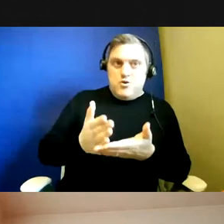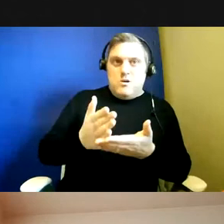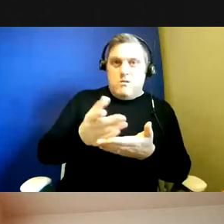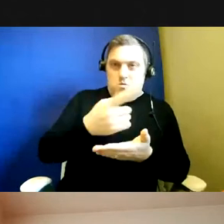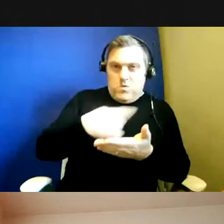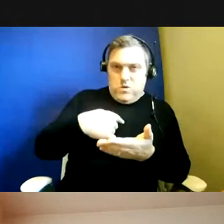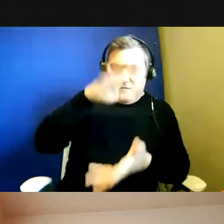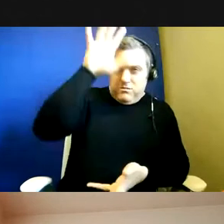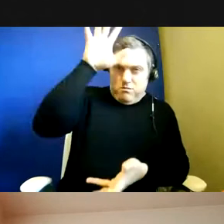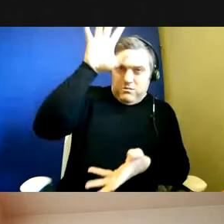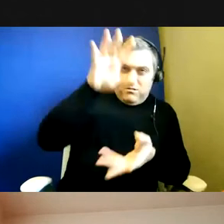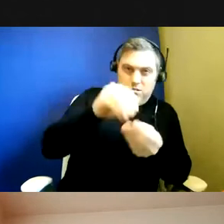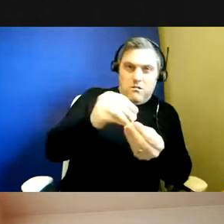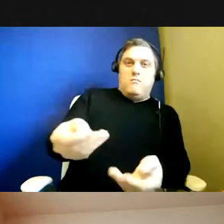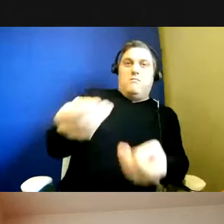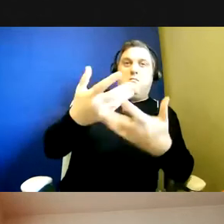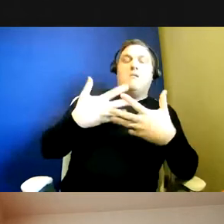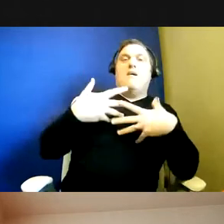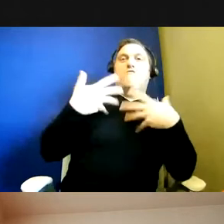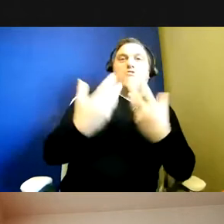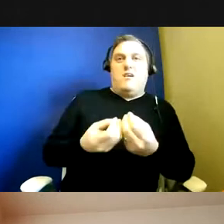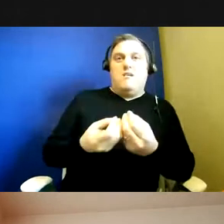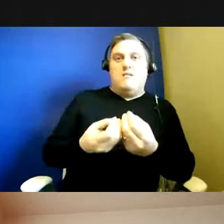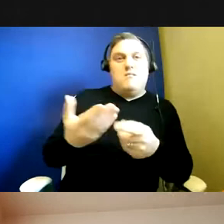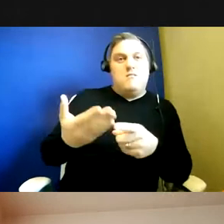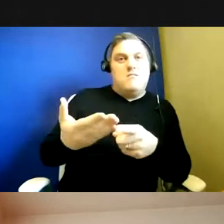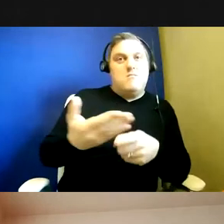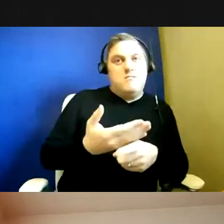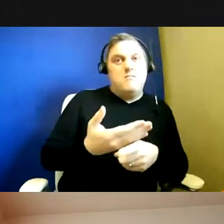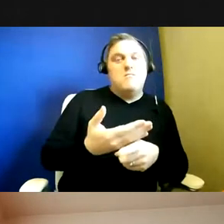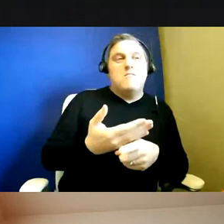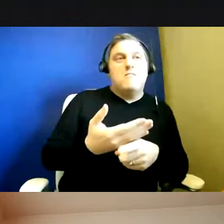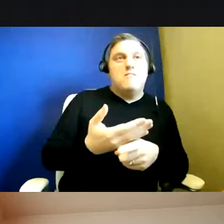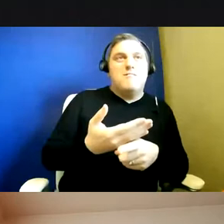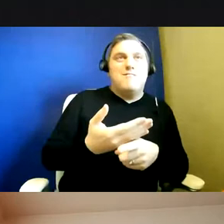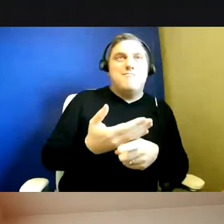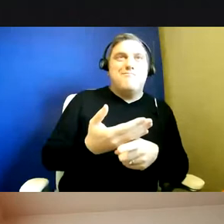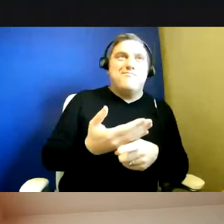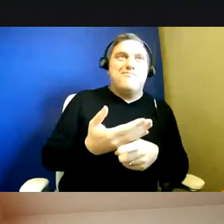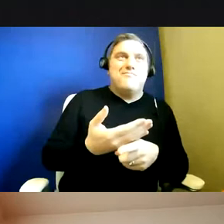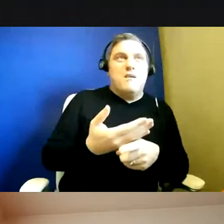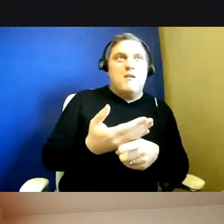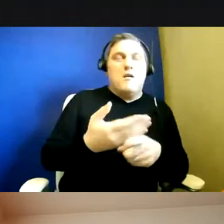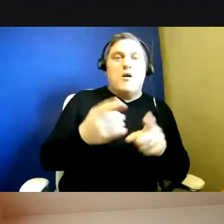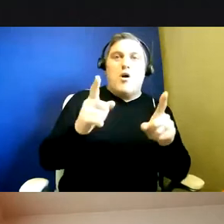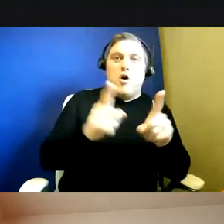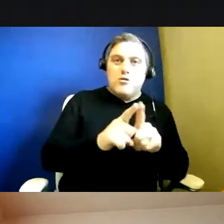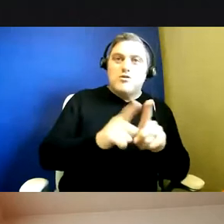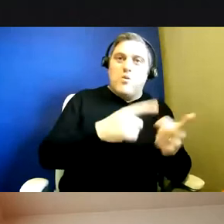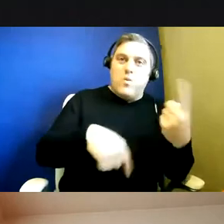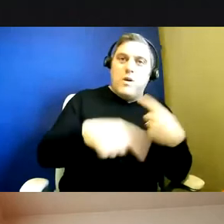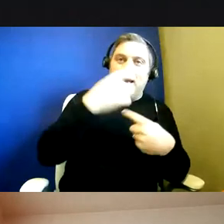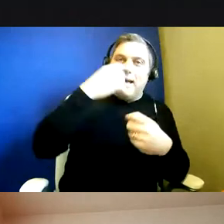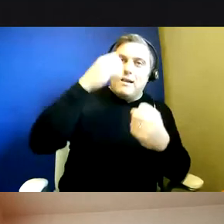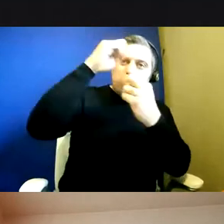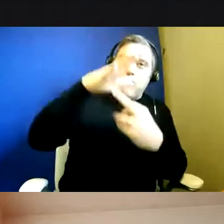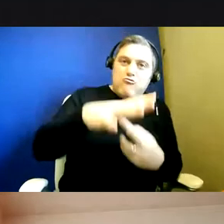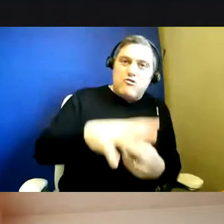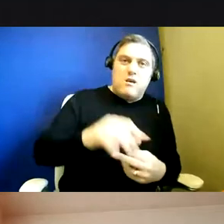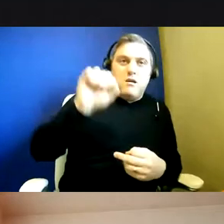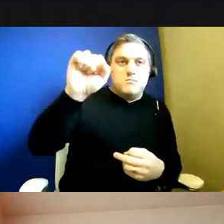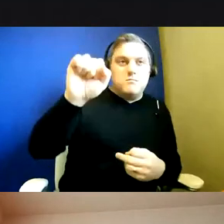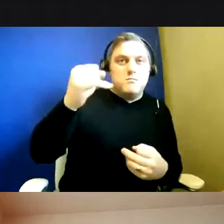of it and somebody has that chance to tell their story, but that also we've got that opportunity to prioritise the symptoms